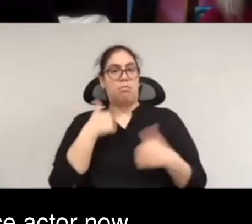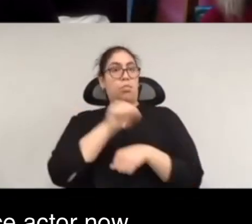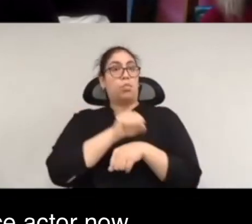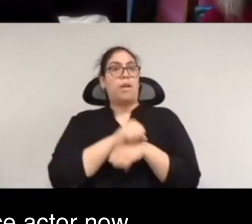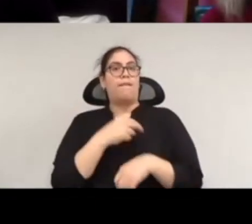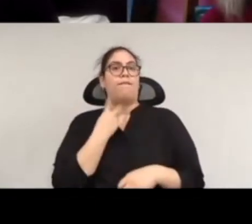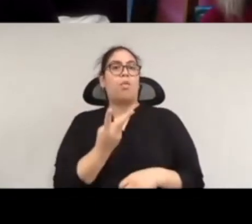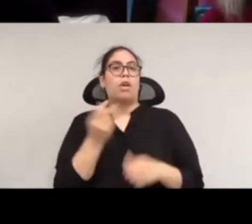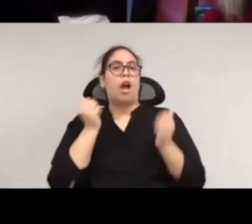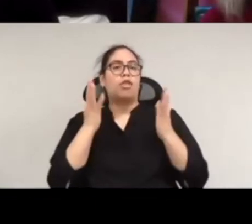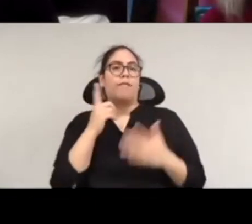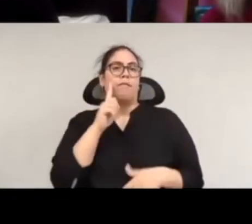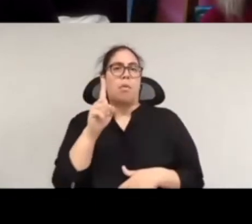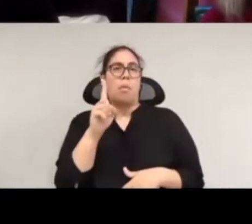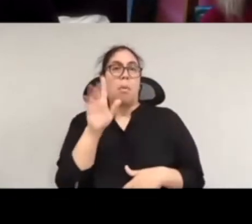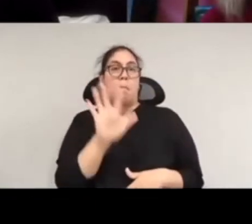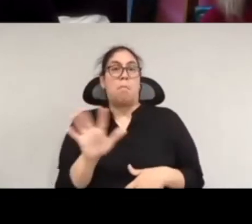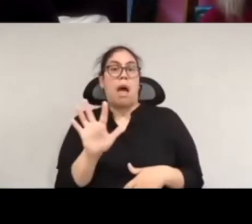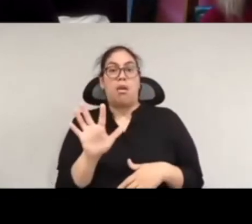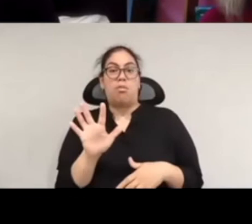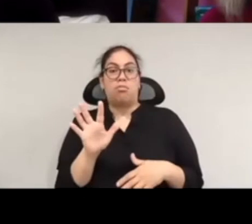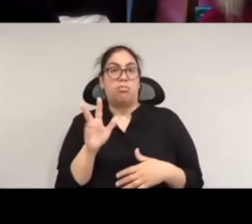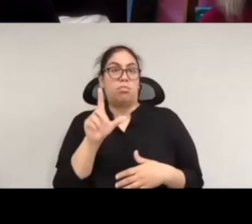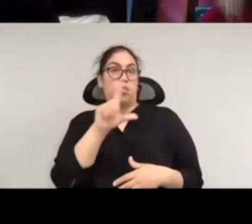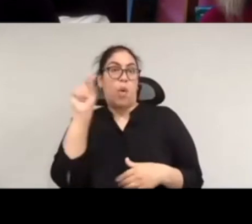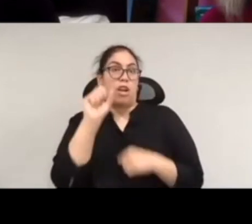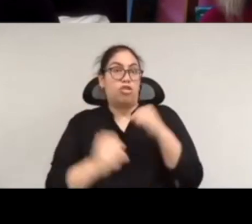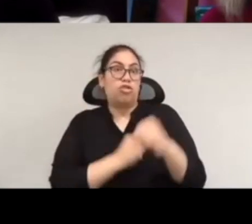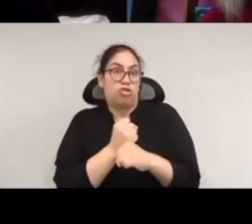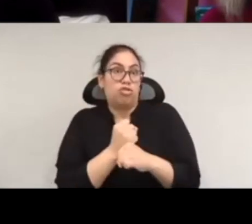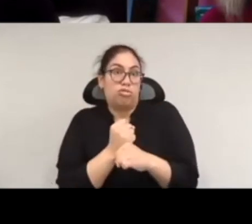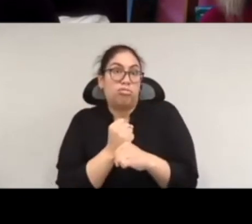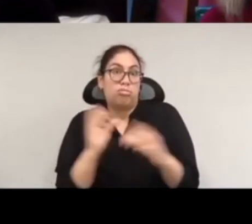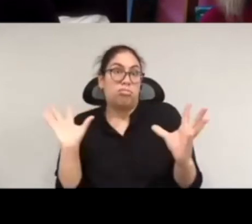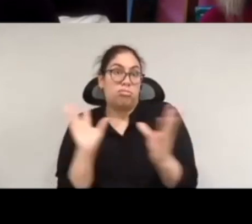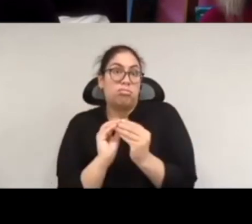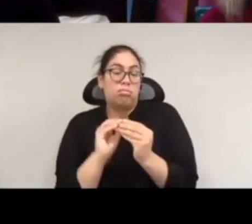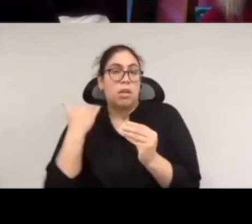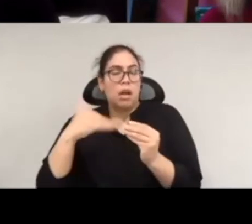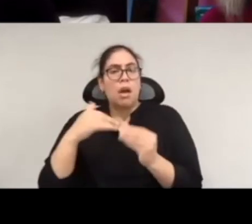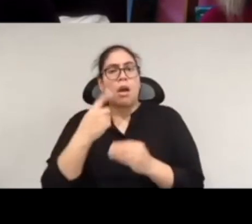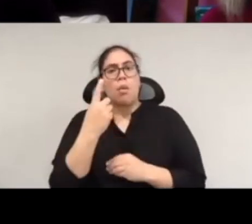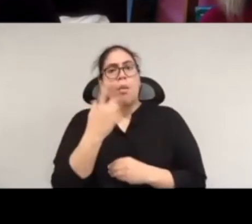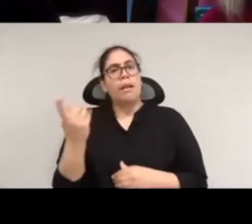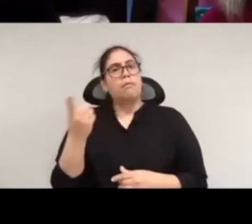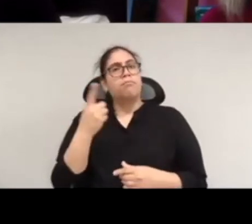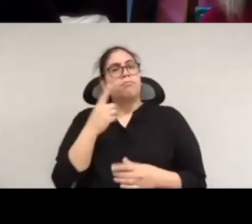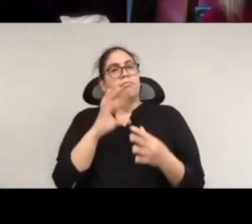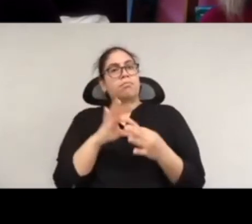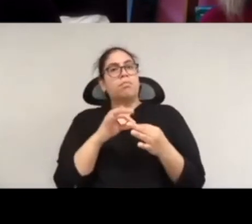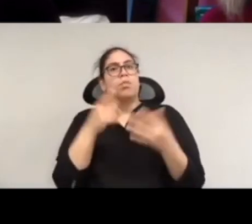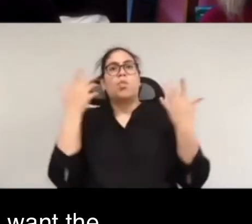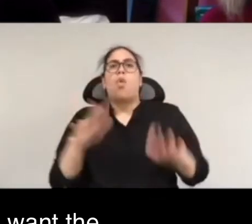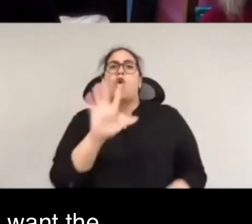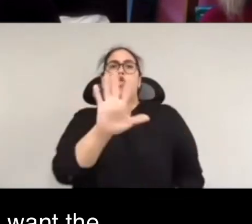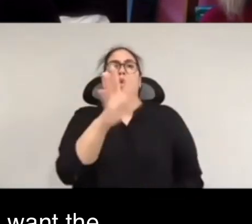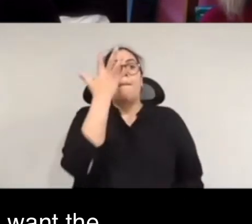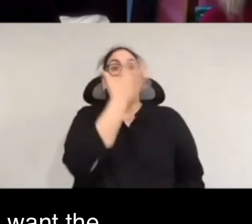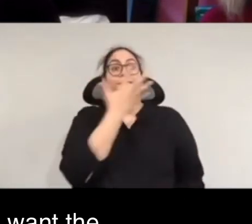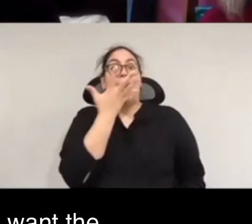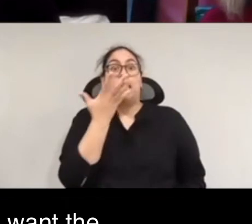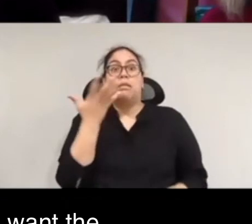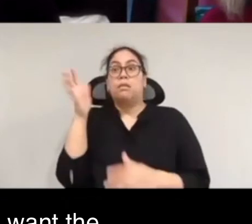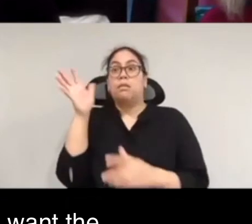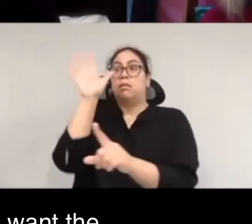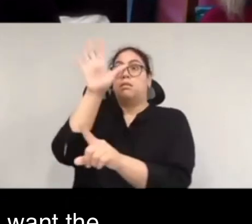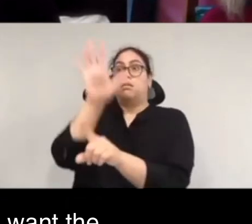2 decades. And when I started my career, one of the things that they always said was, you don't want your picture anywhere, because you want the person